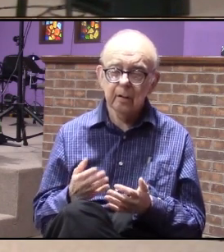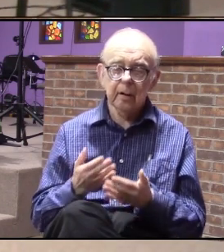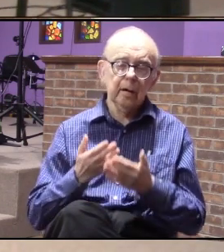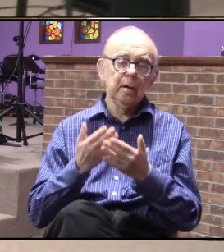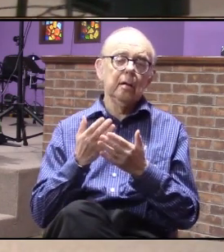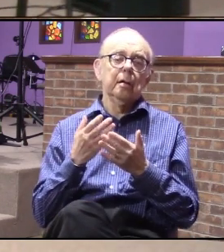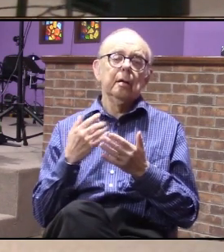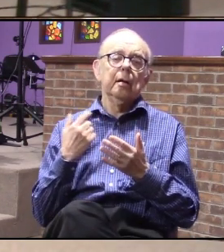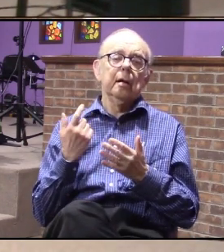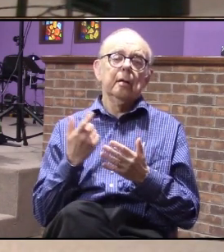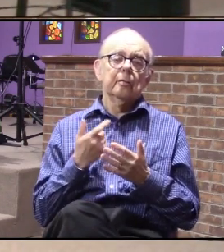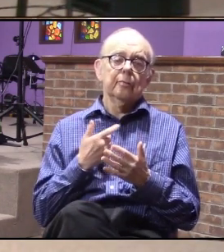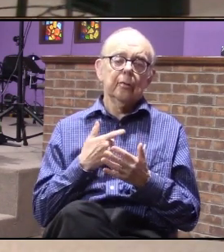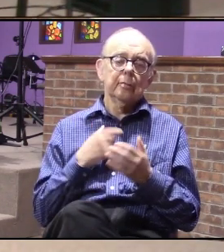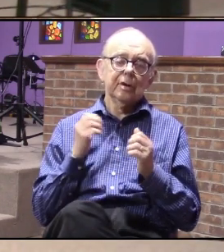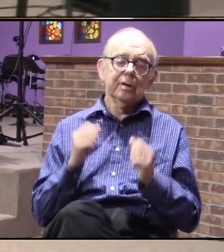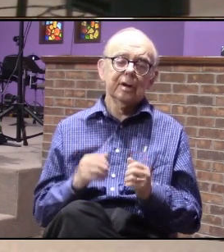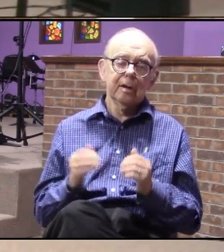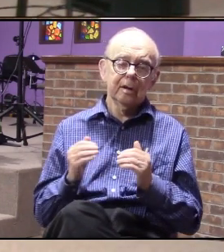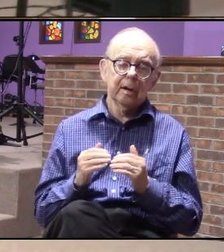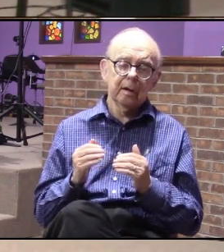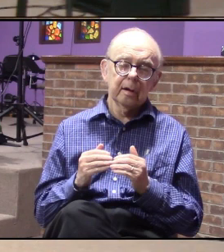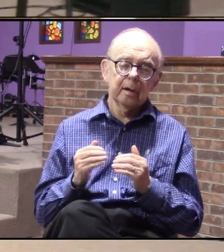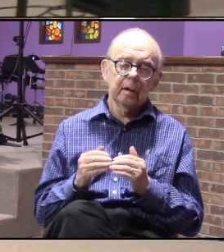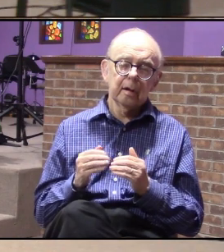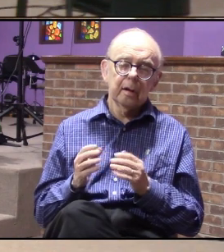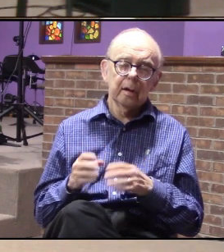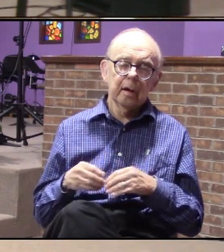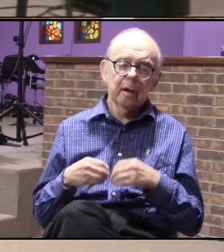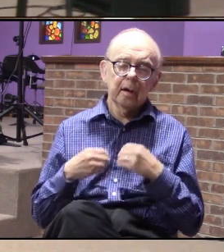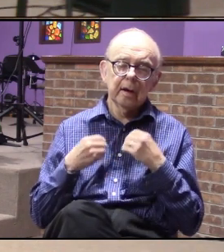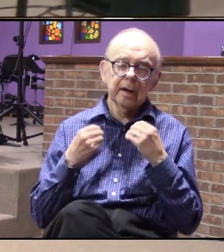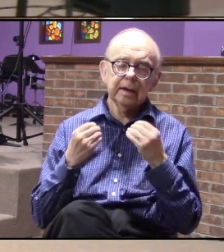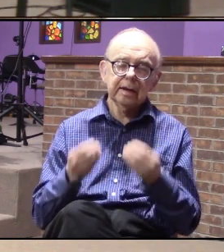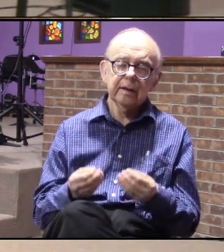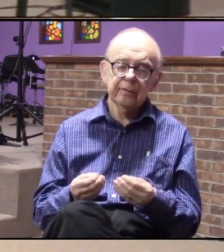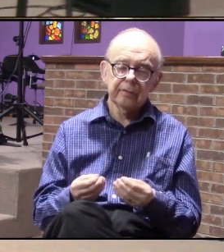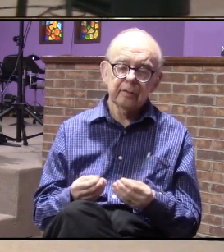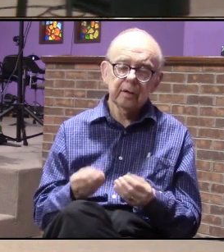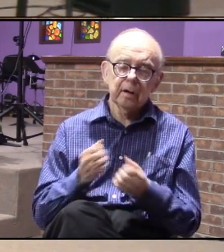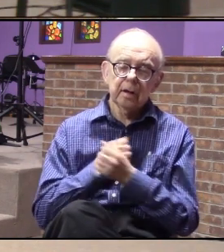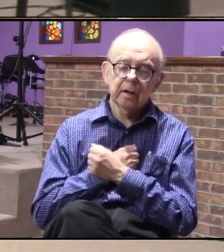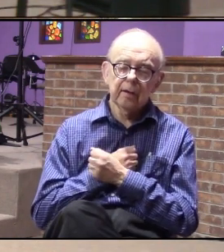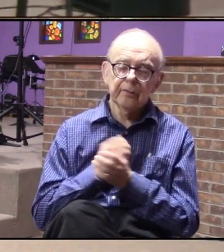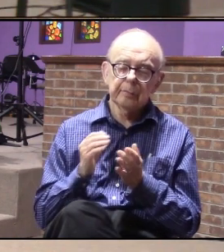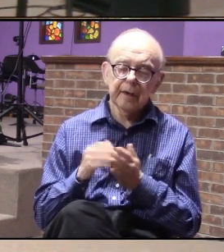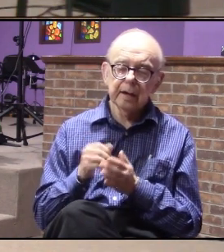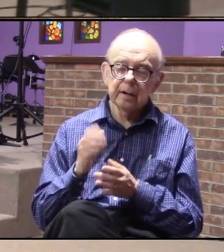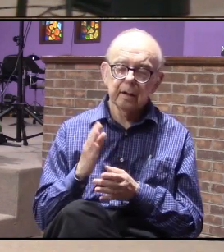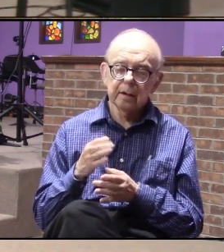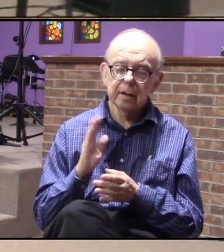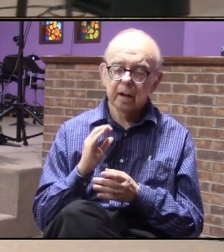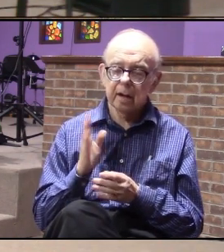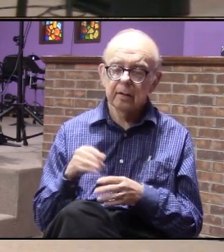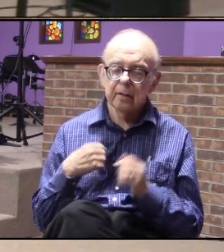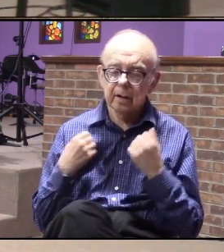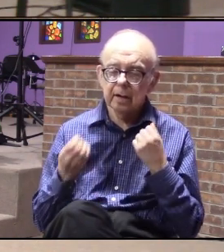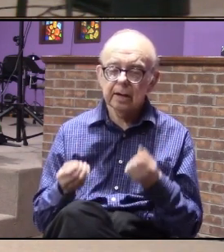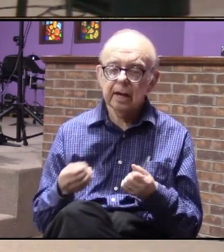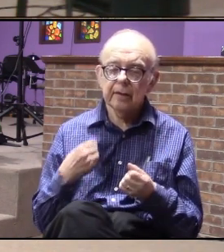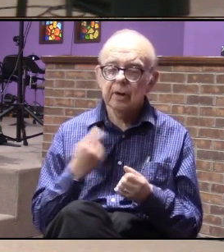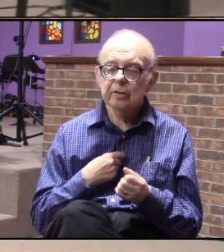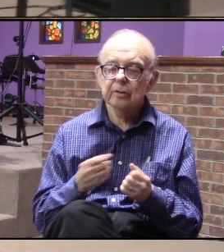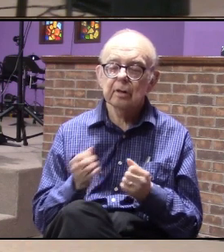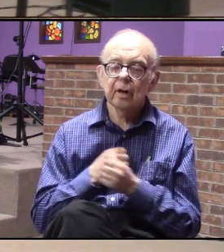before we could even reciprocate his love that he gave to us, he gave us love first.